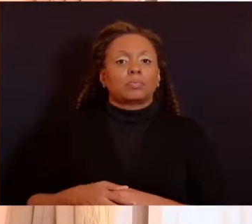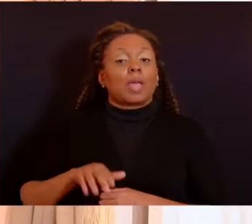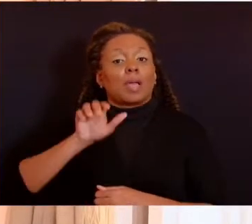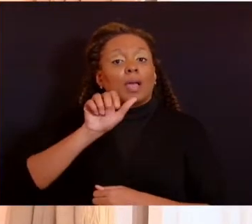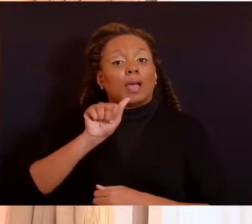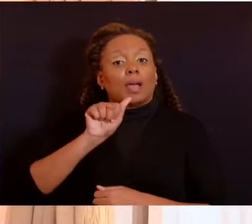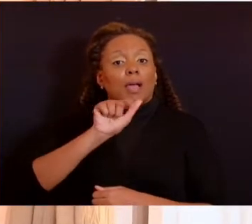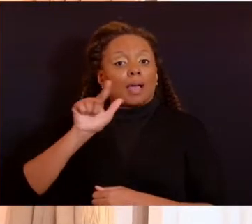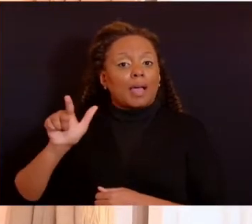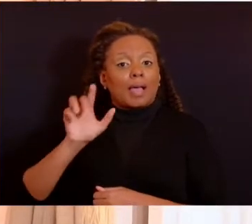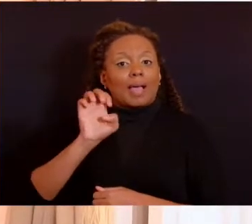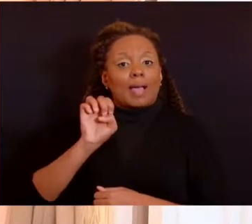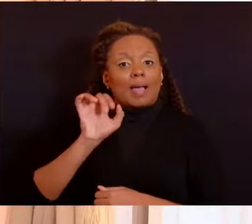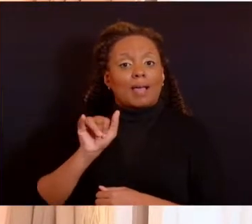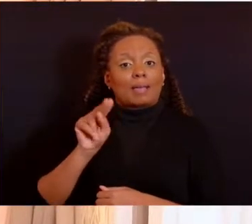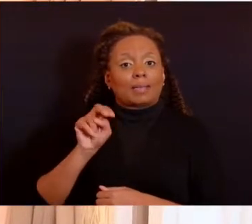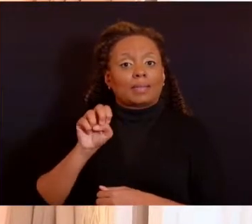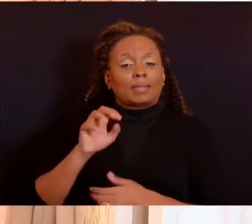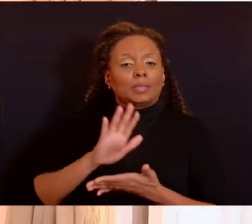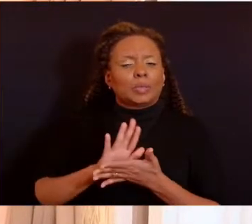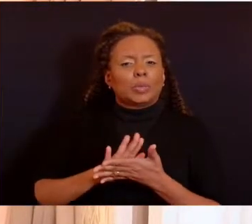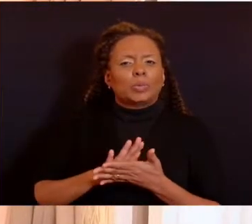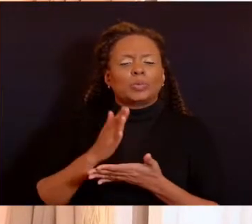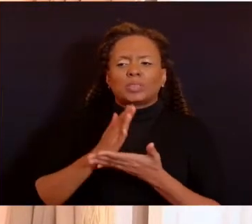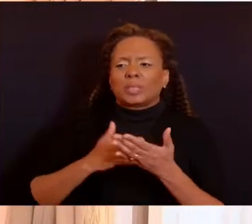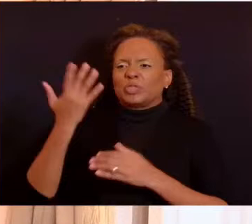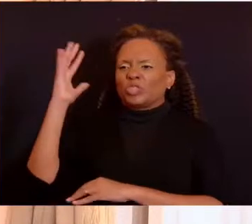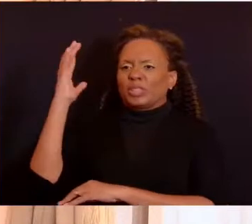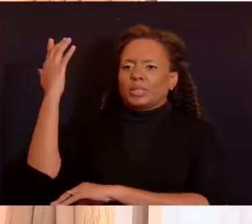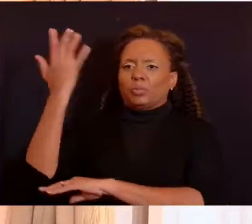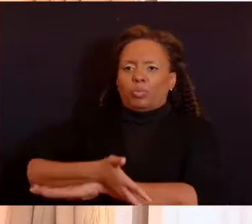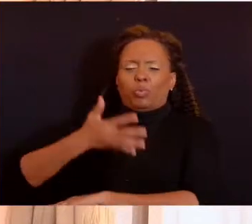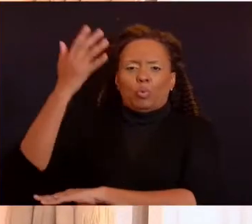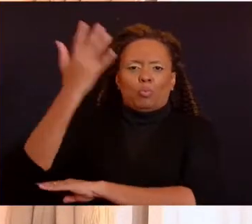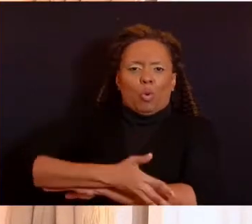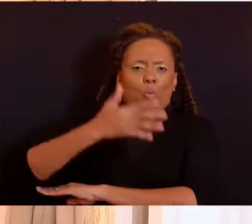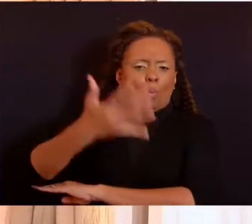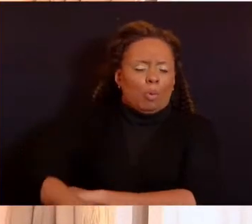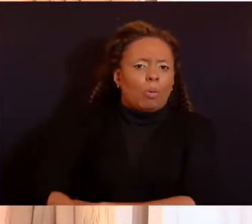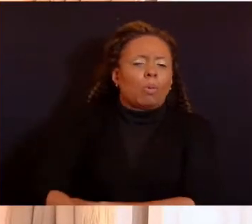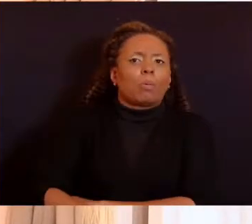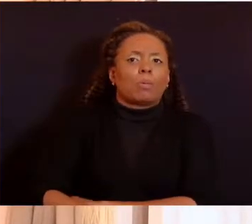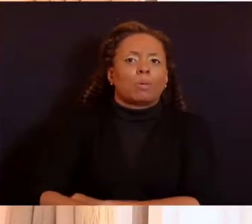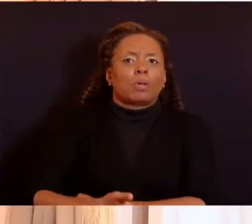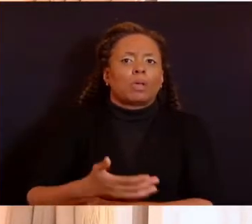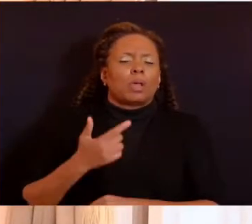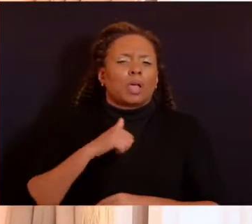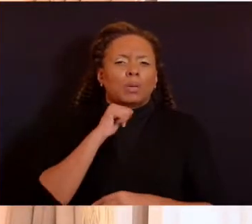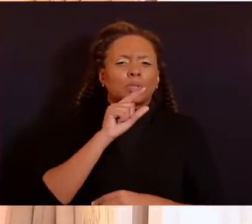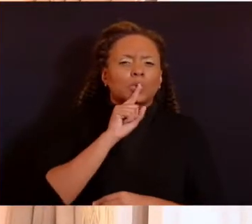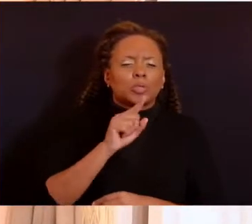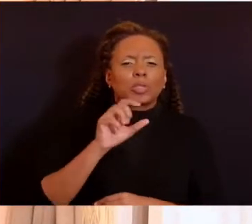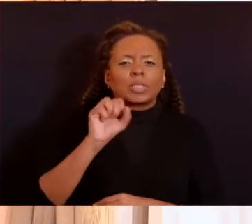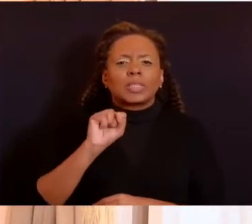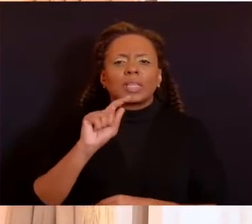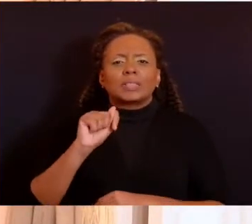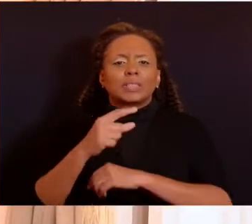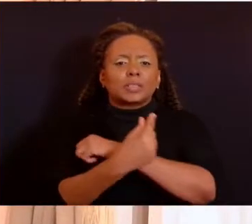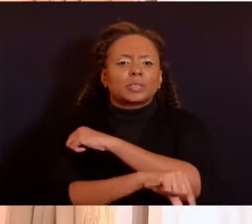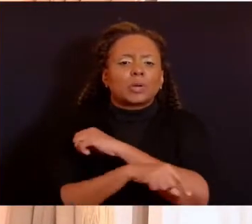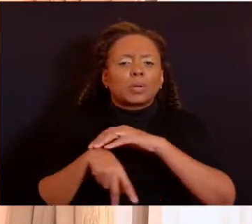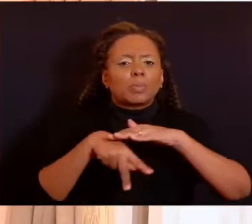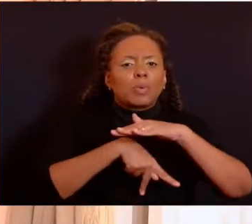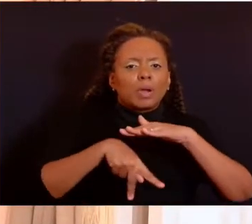damage related more to fallen trees, etc. on the compound, and I'm not sure whether this is St. George Primary or St. George